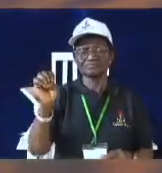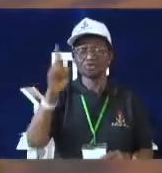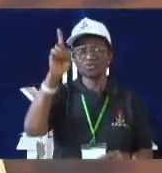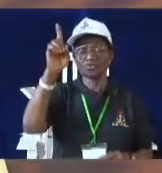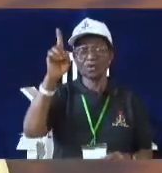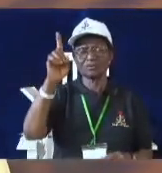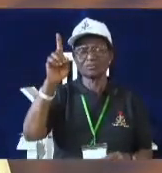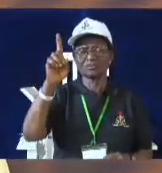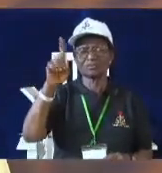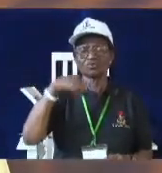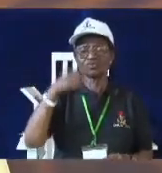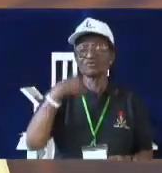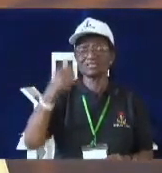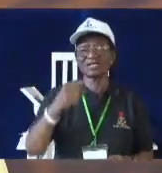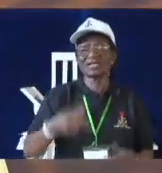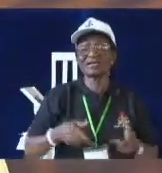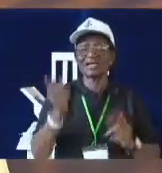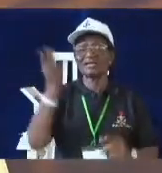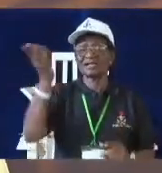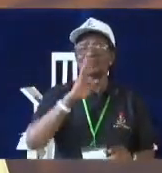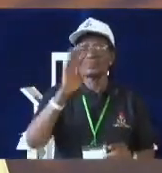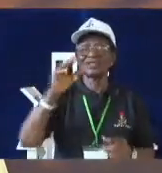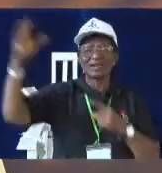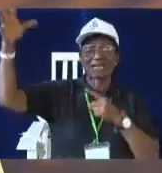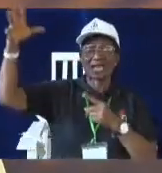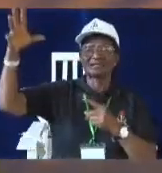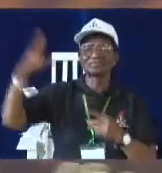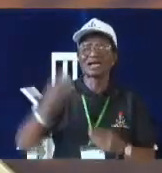one who said, let there be light, and there was light.